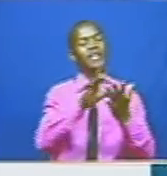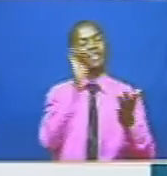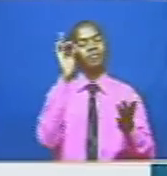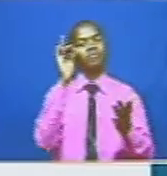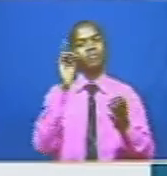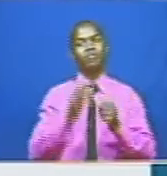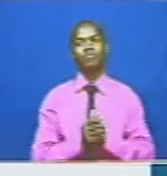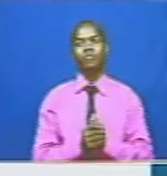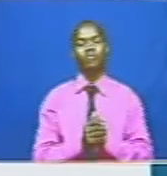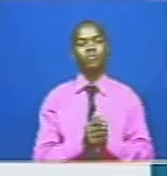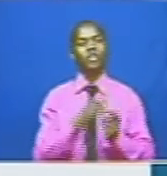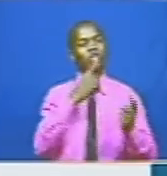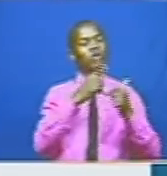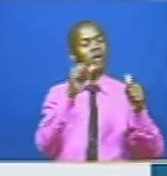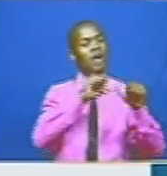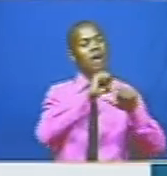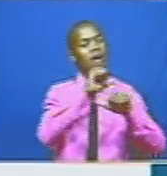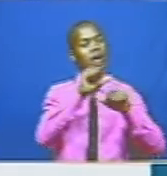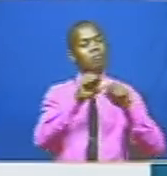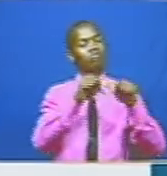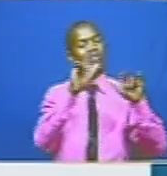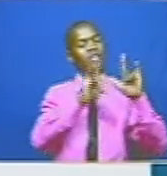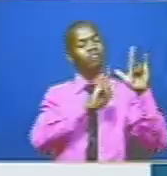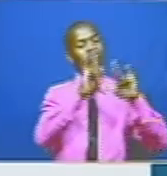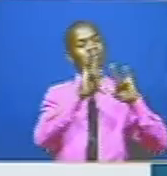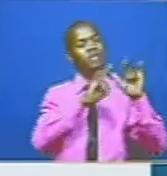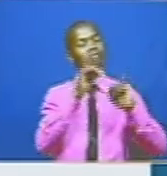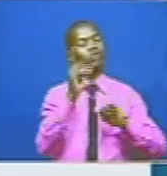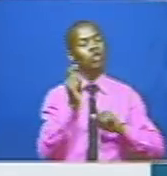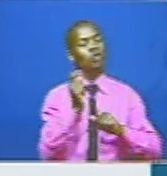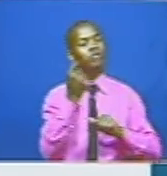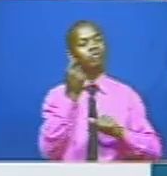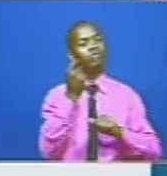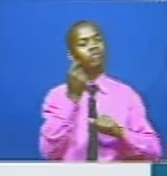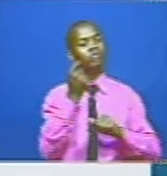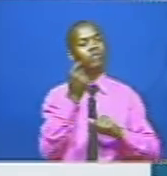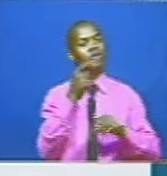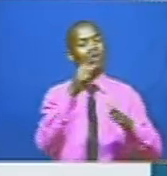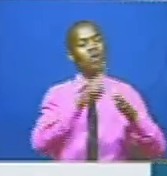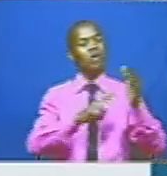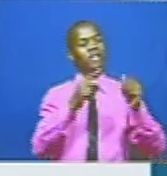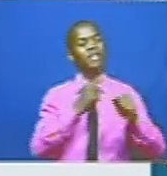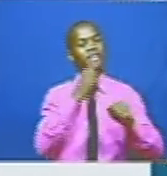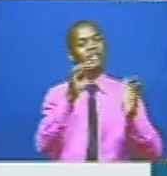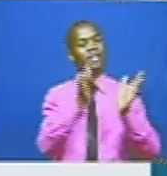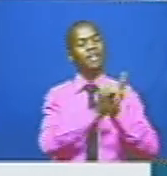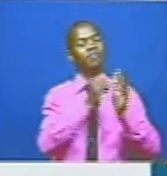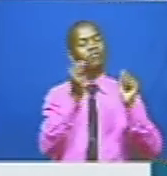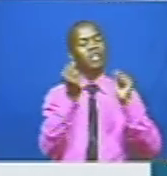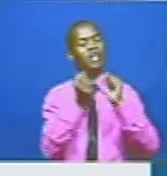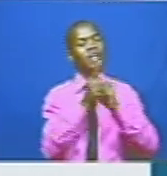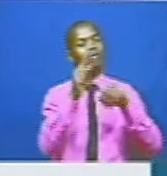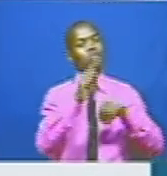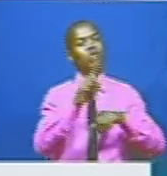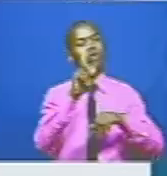talk about the source markets for Kenya's tourism. According to that Kenya Tourism Board report, USA was at 11.12%. It